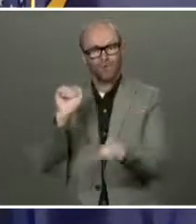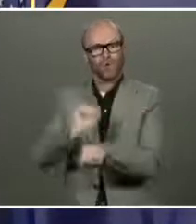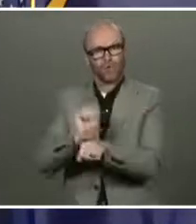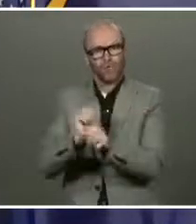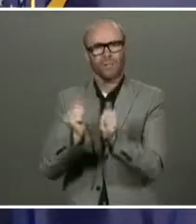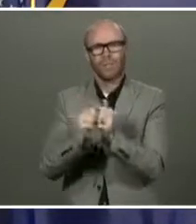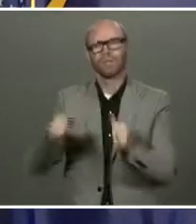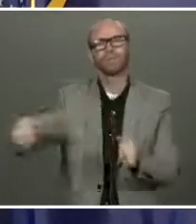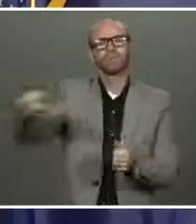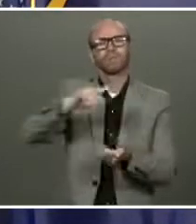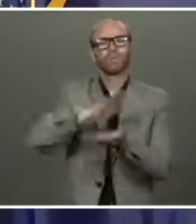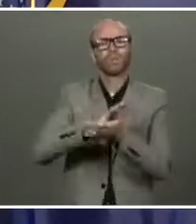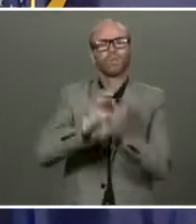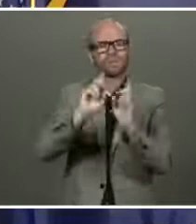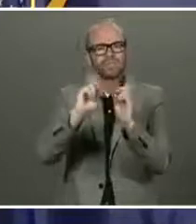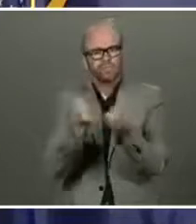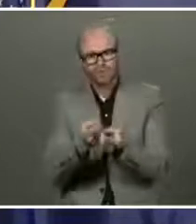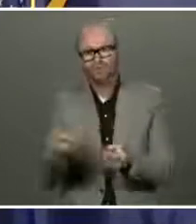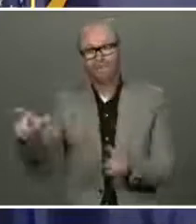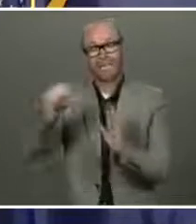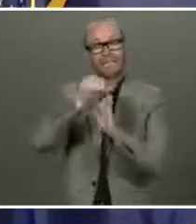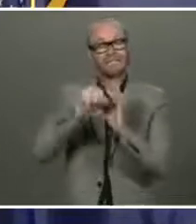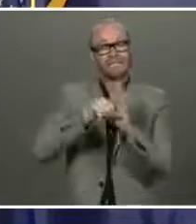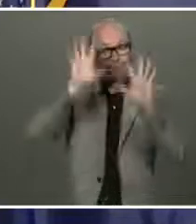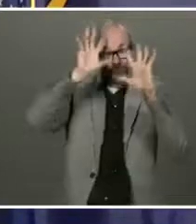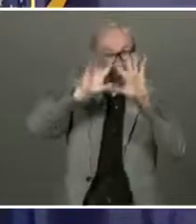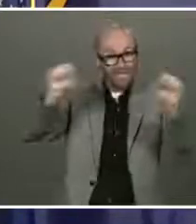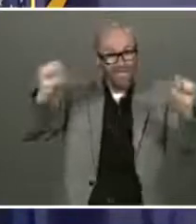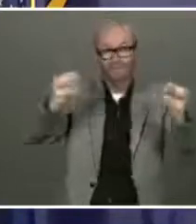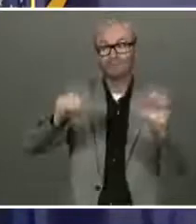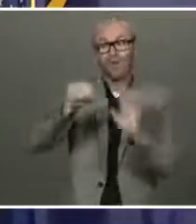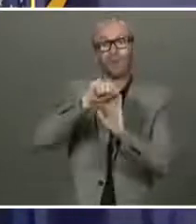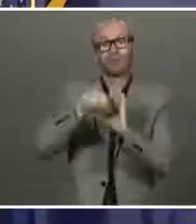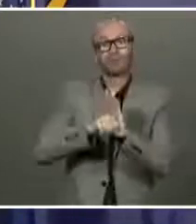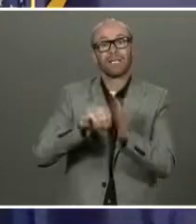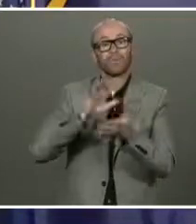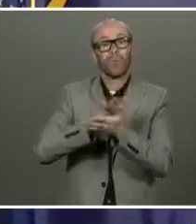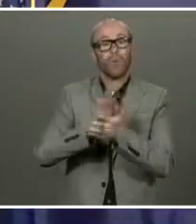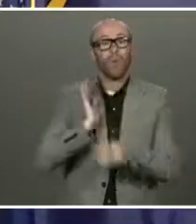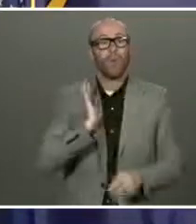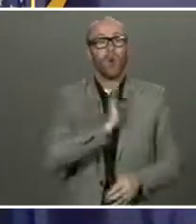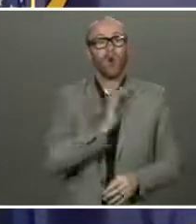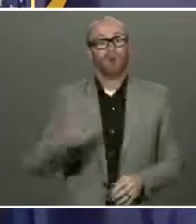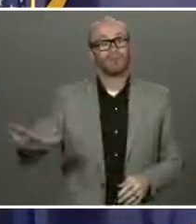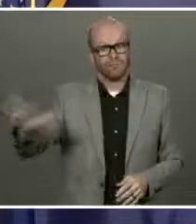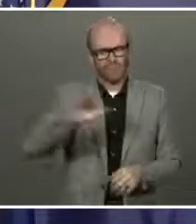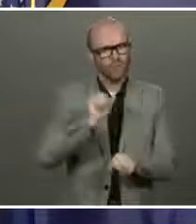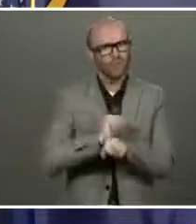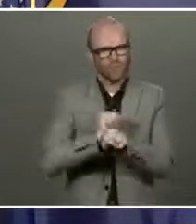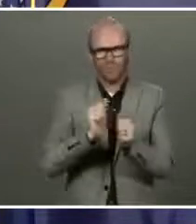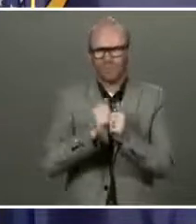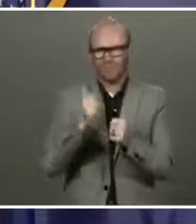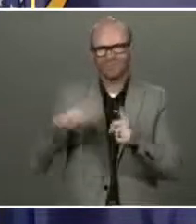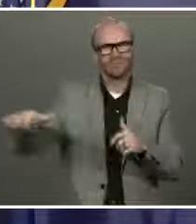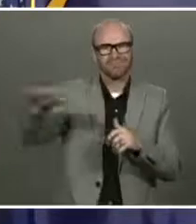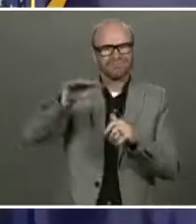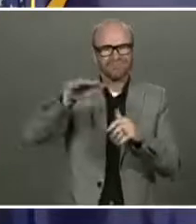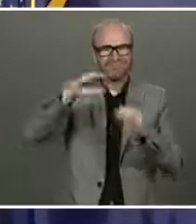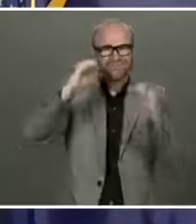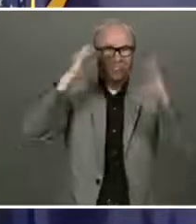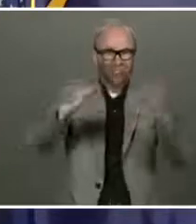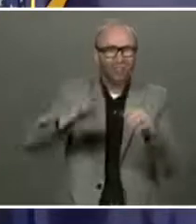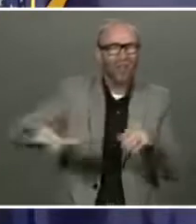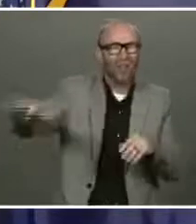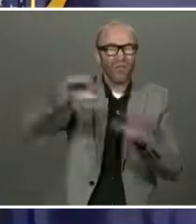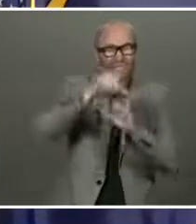school districts and the state superintendent, the state school board, all across the state to make sure that they are continuing to